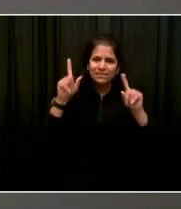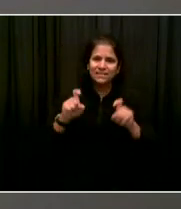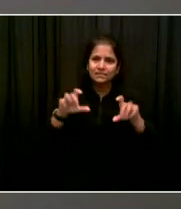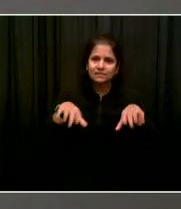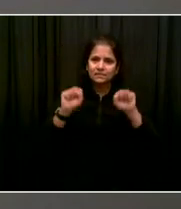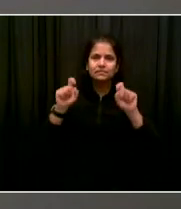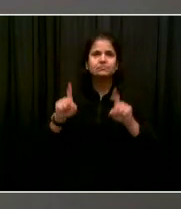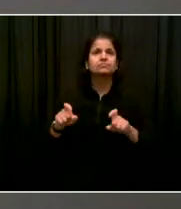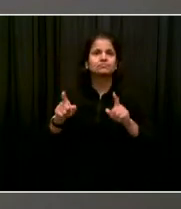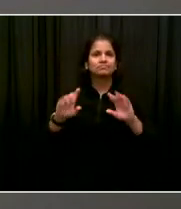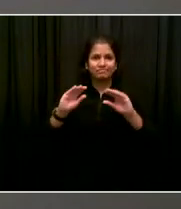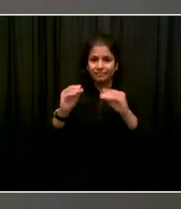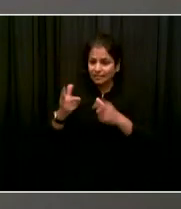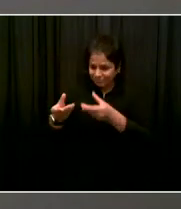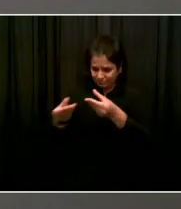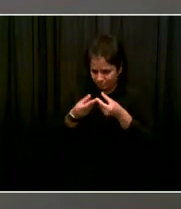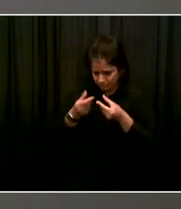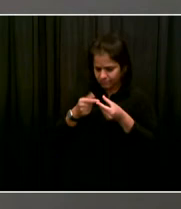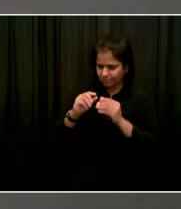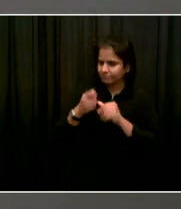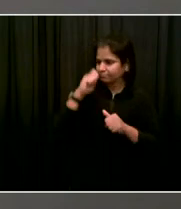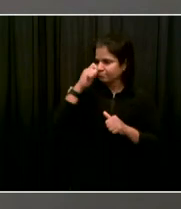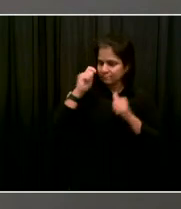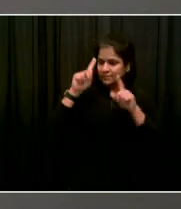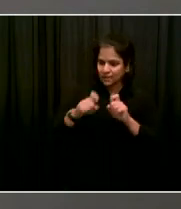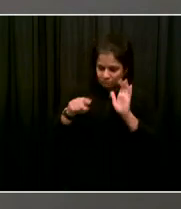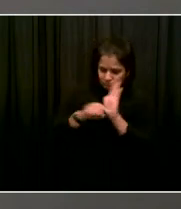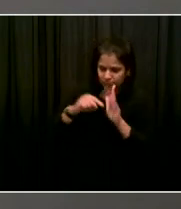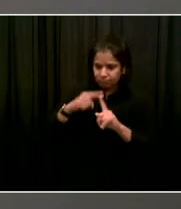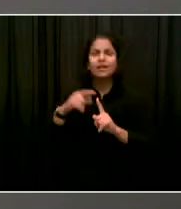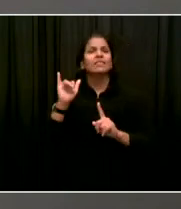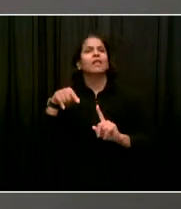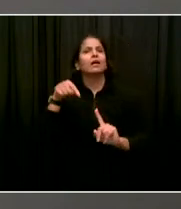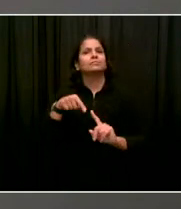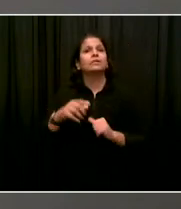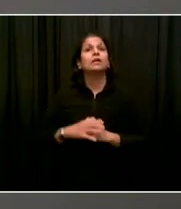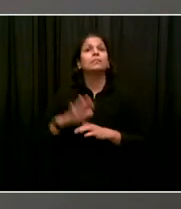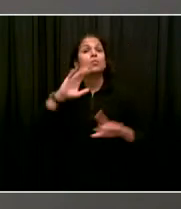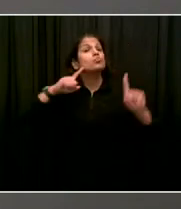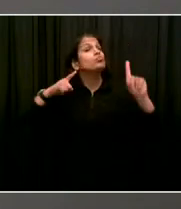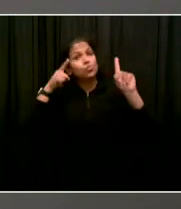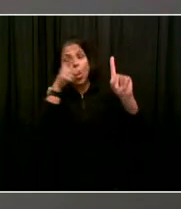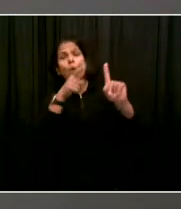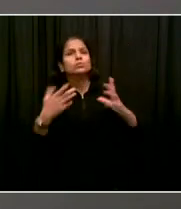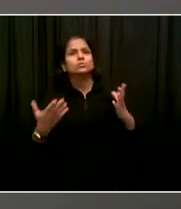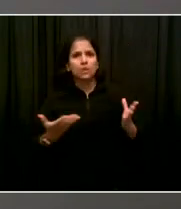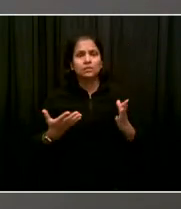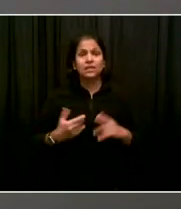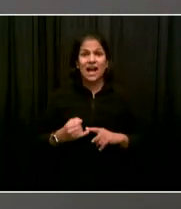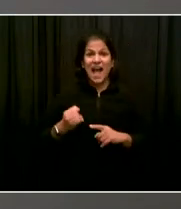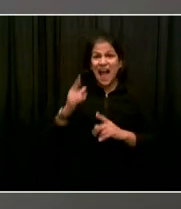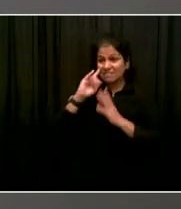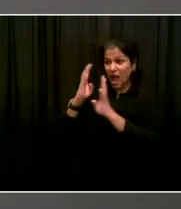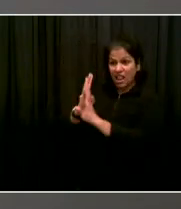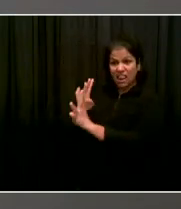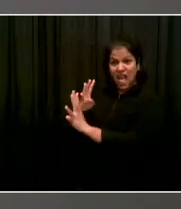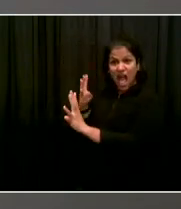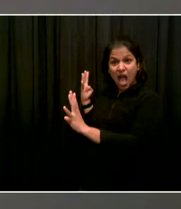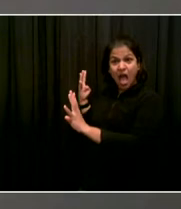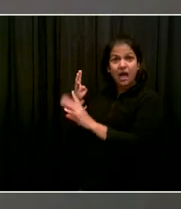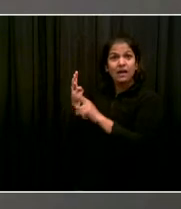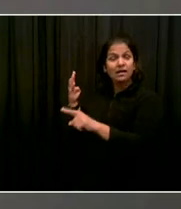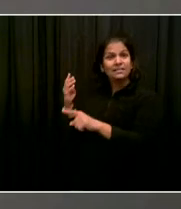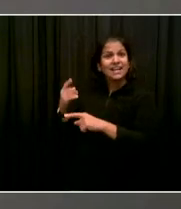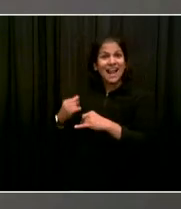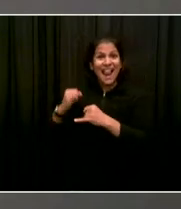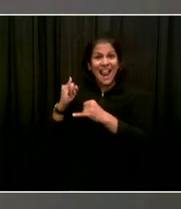to offer tests to people starting at the back of the line. We found that people accepted those tests. And ultimately, as soon as we